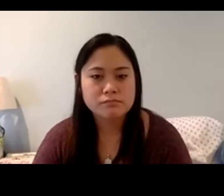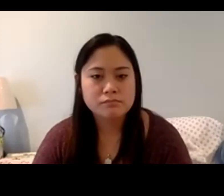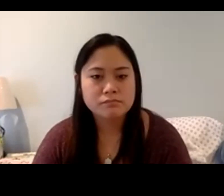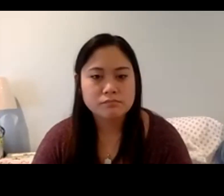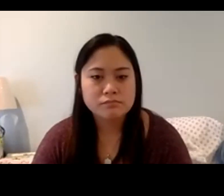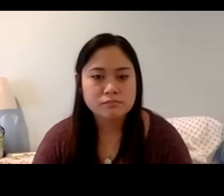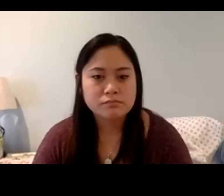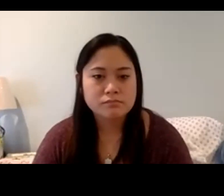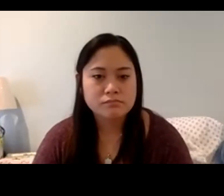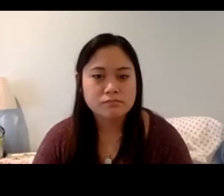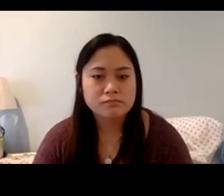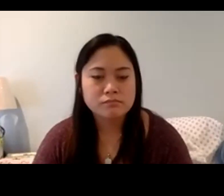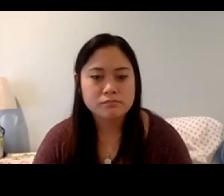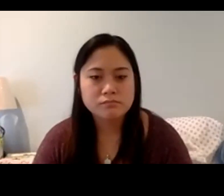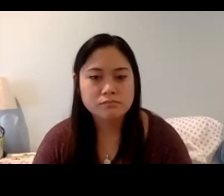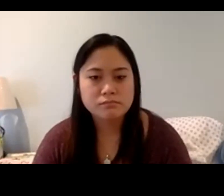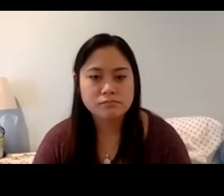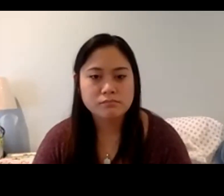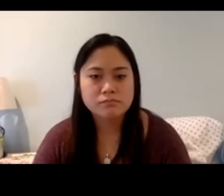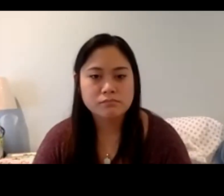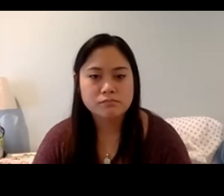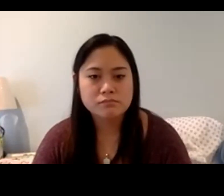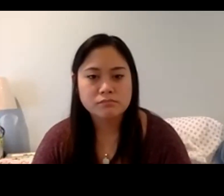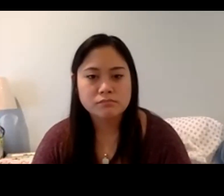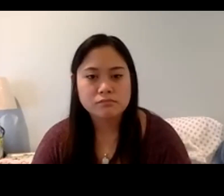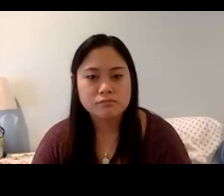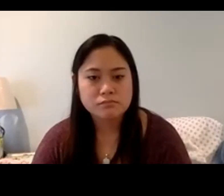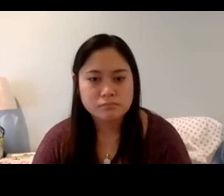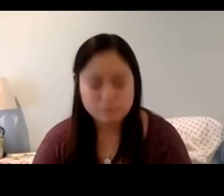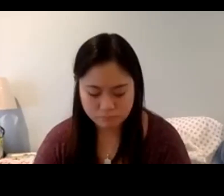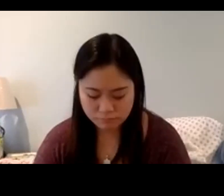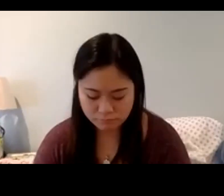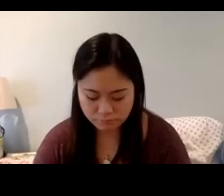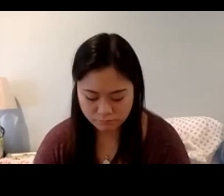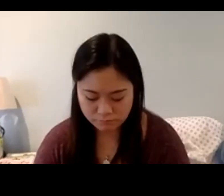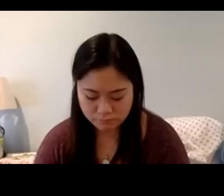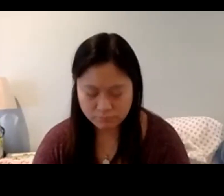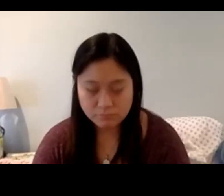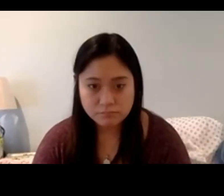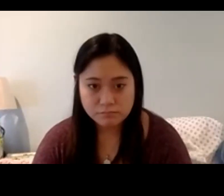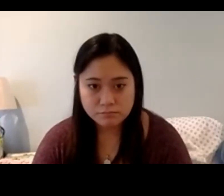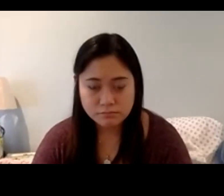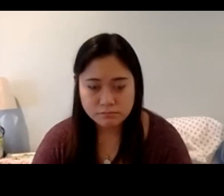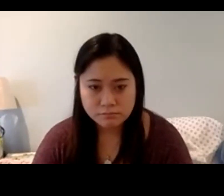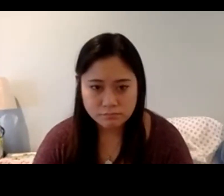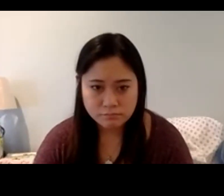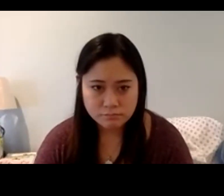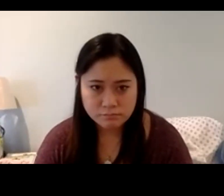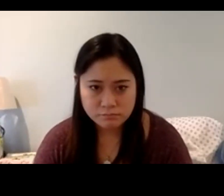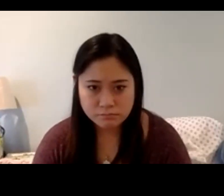get a CE for this. So yeah, we give CE to the dues paying members